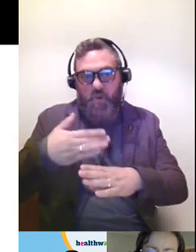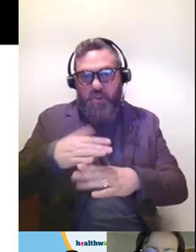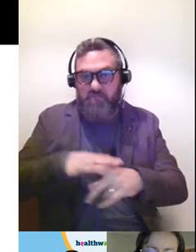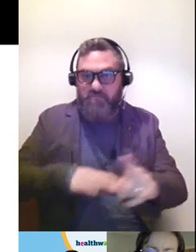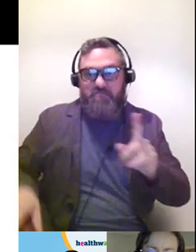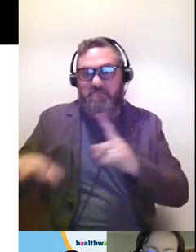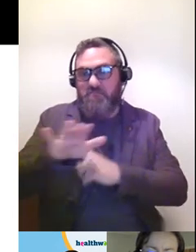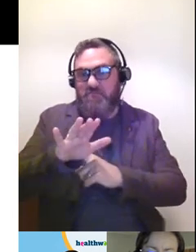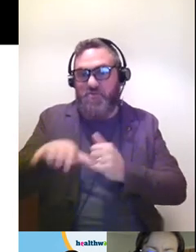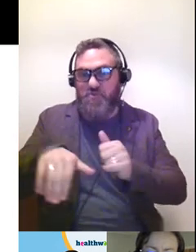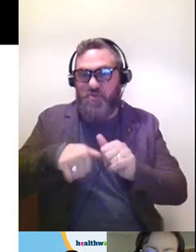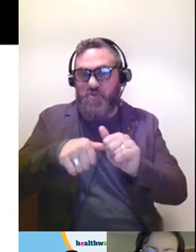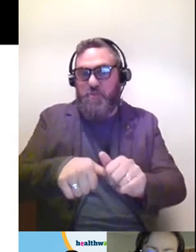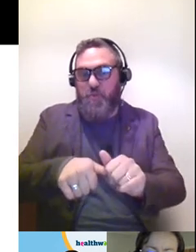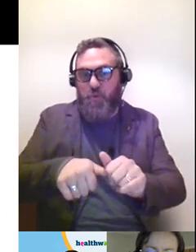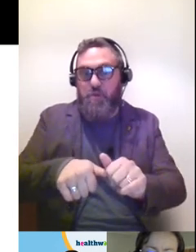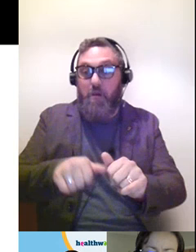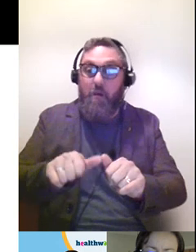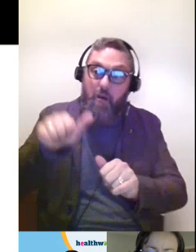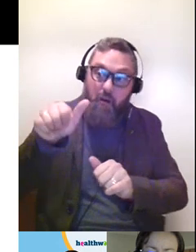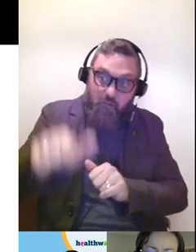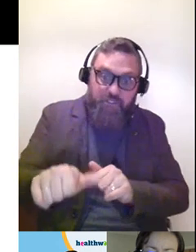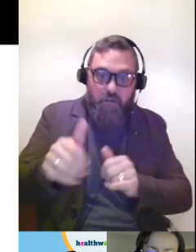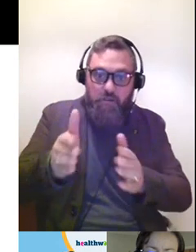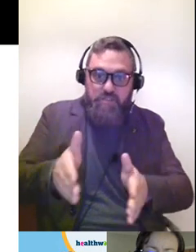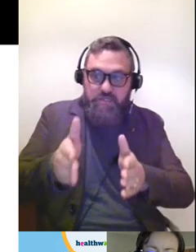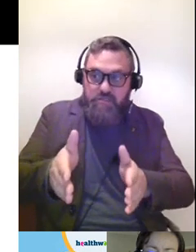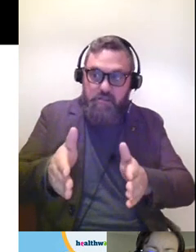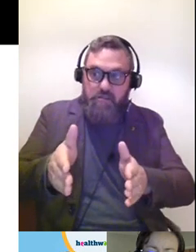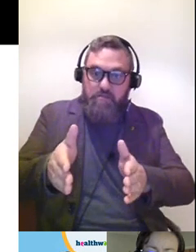to support people when they leave hospital and fit enough to leave hospital.